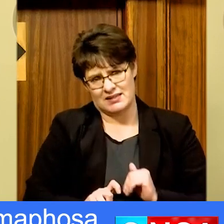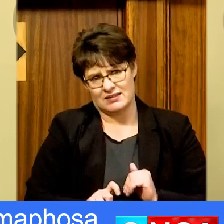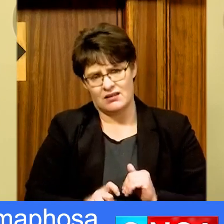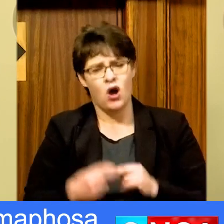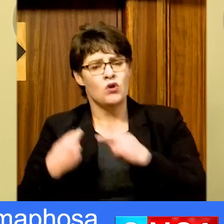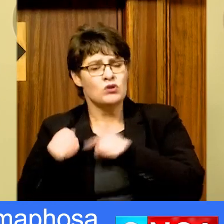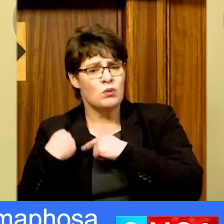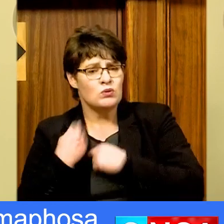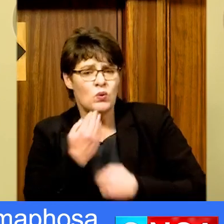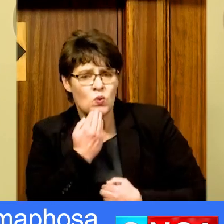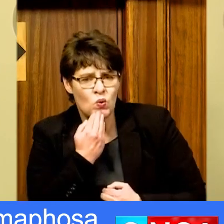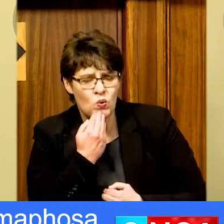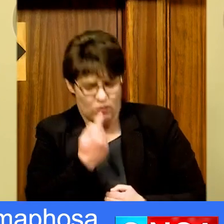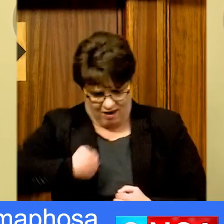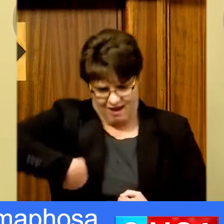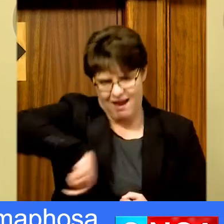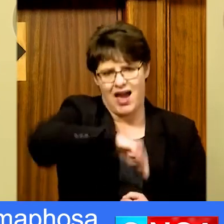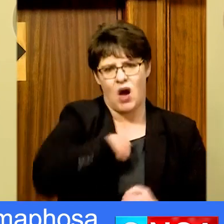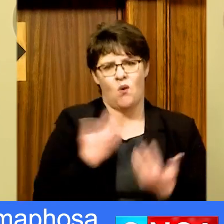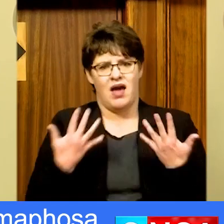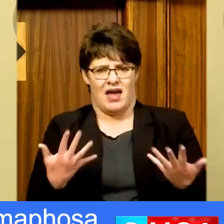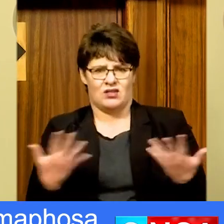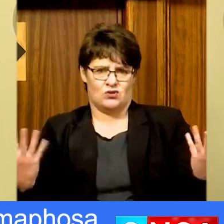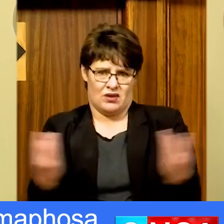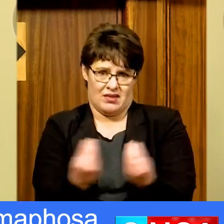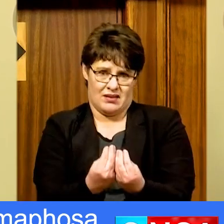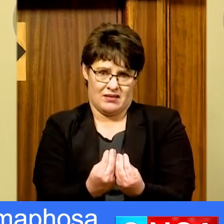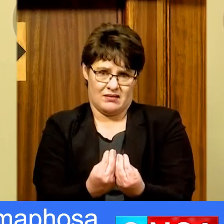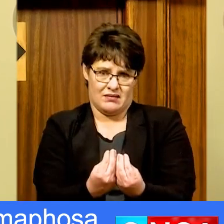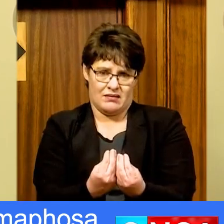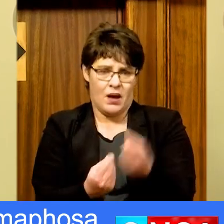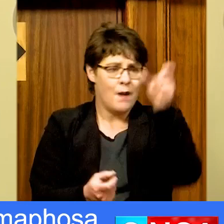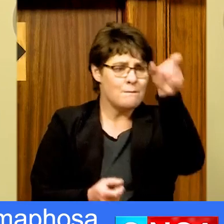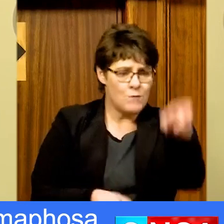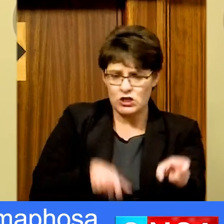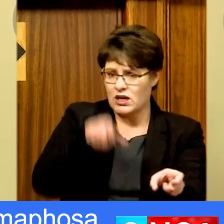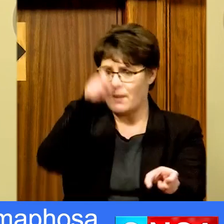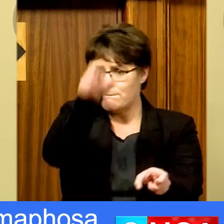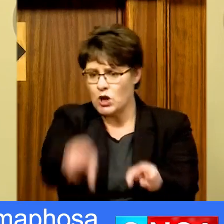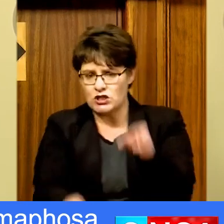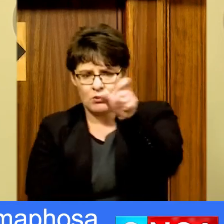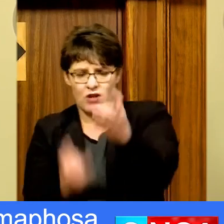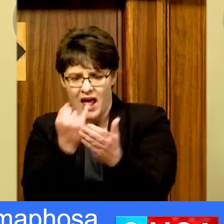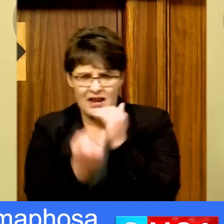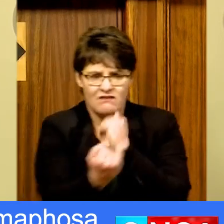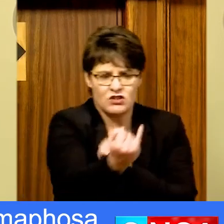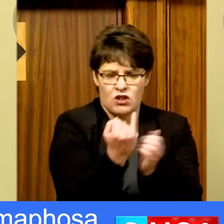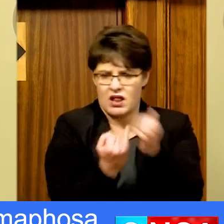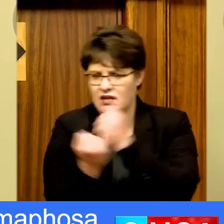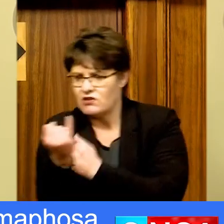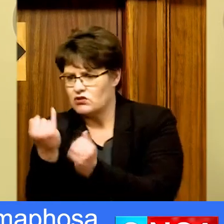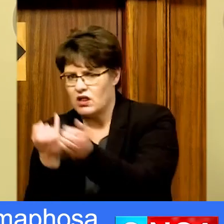hands. Let us remember that every individual action that we undertake